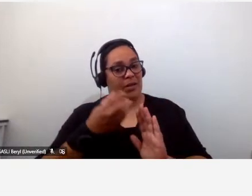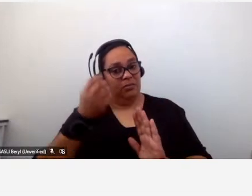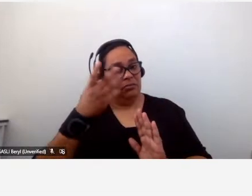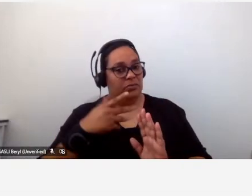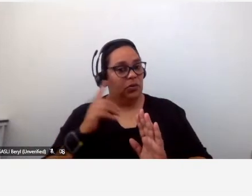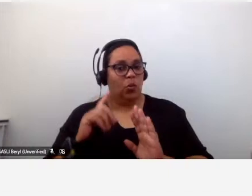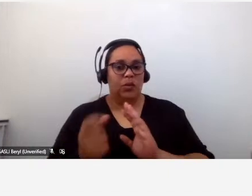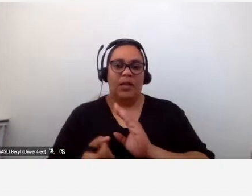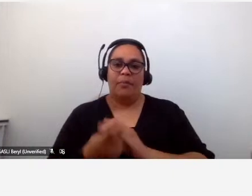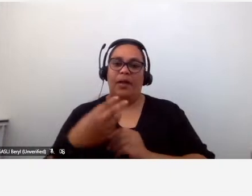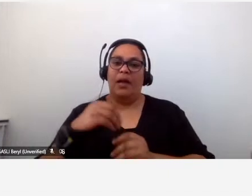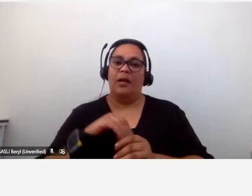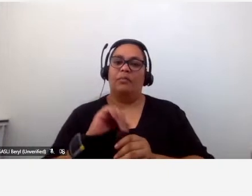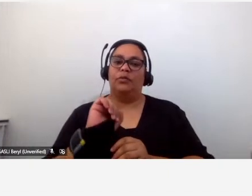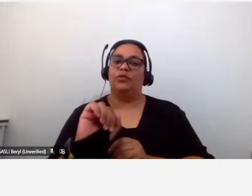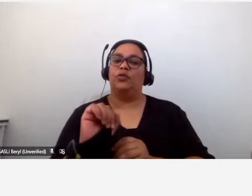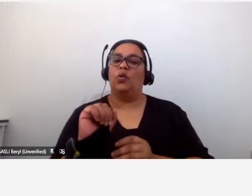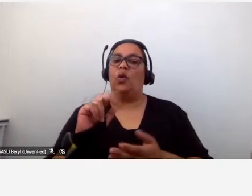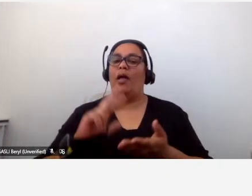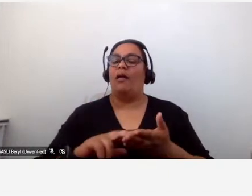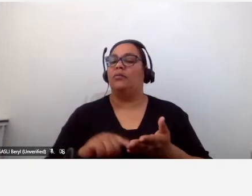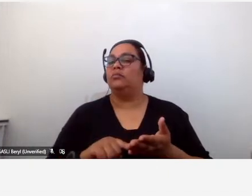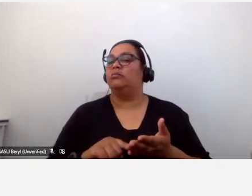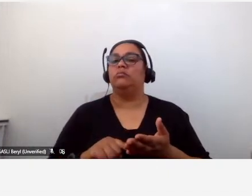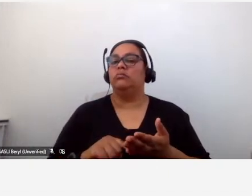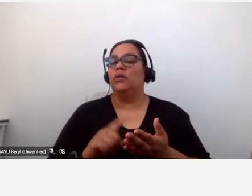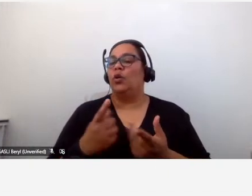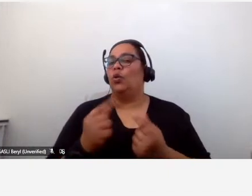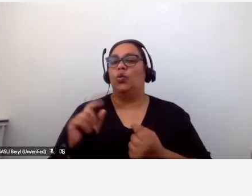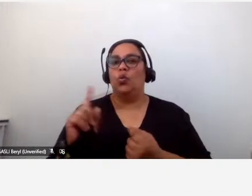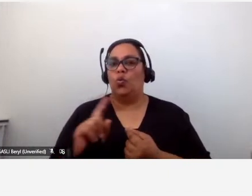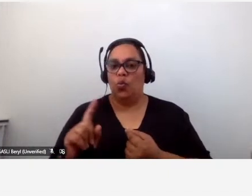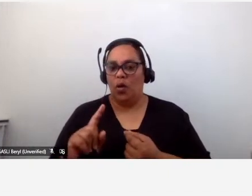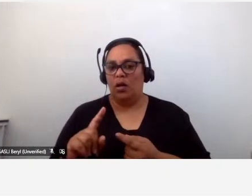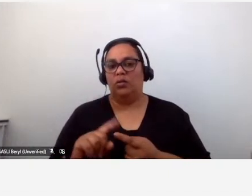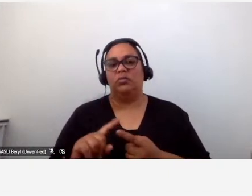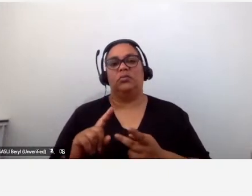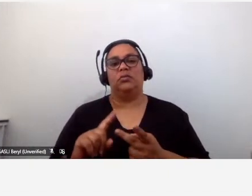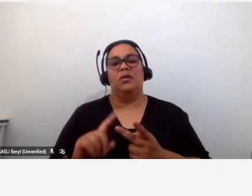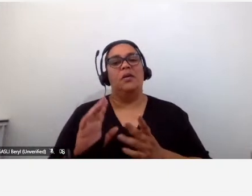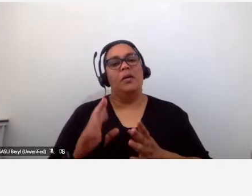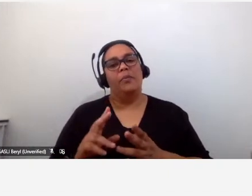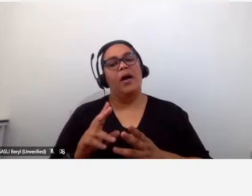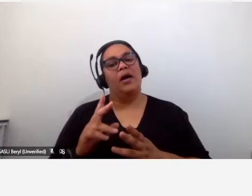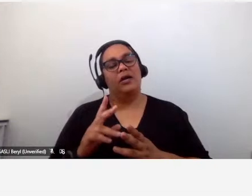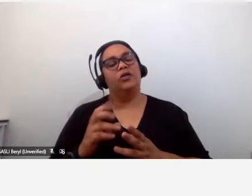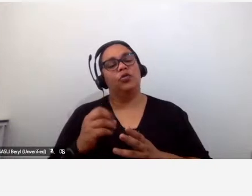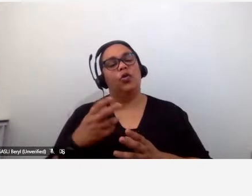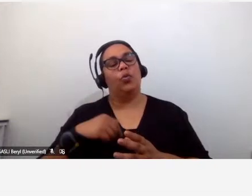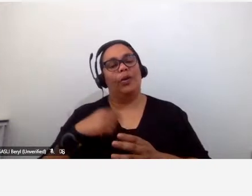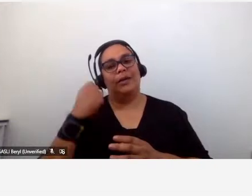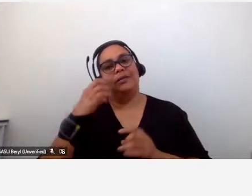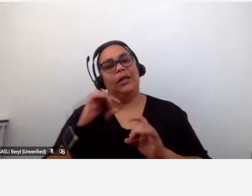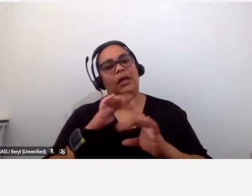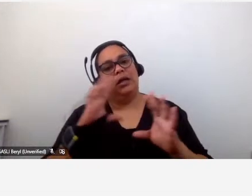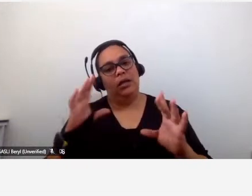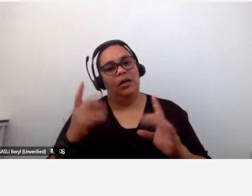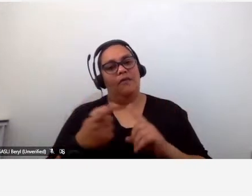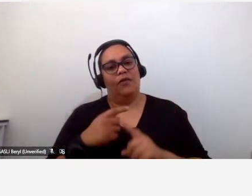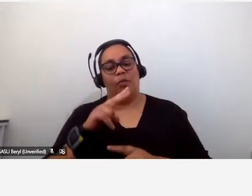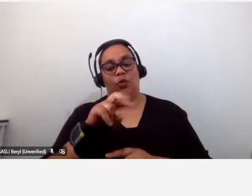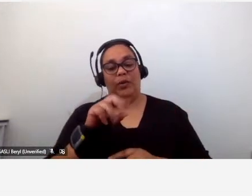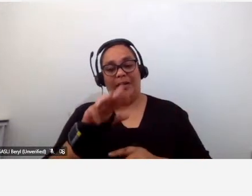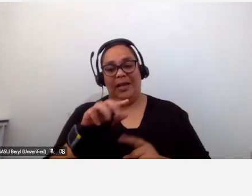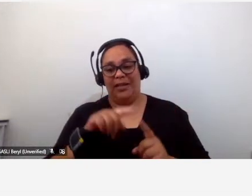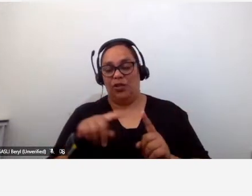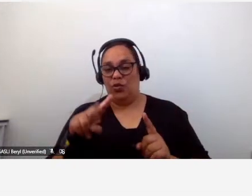what's happening with regards to that act? What has been done? Just so that we understand from 2019